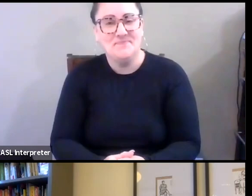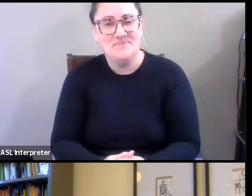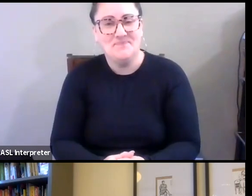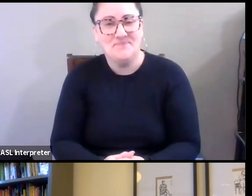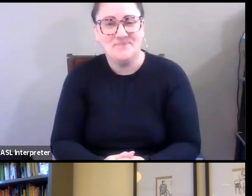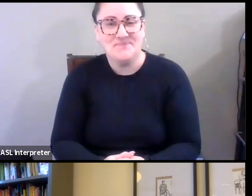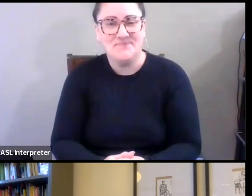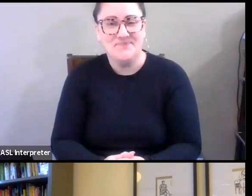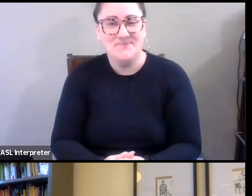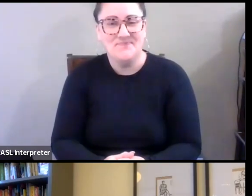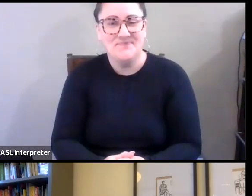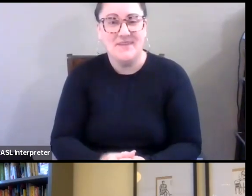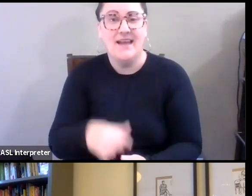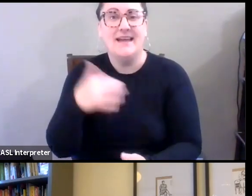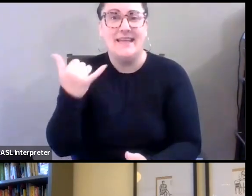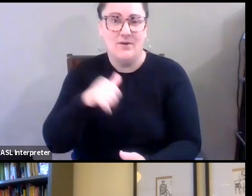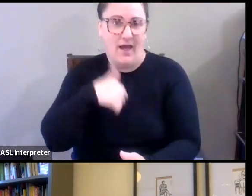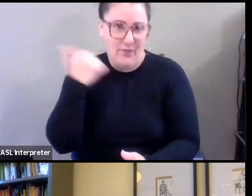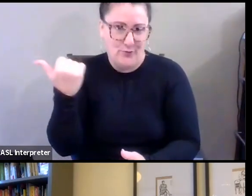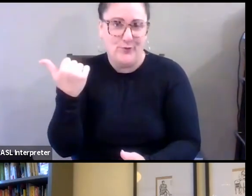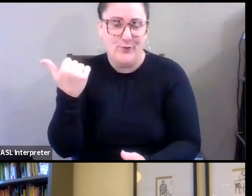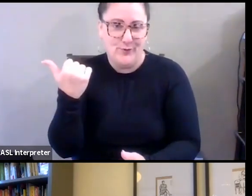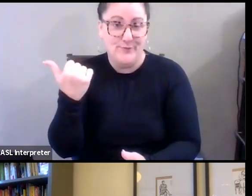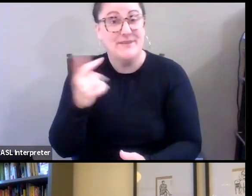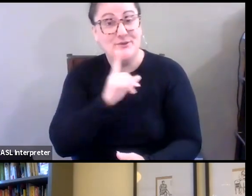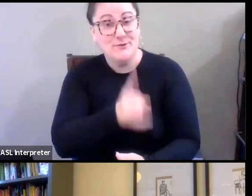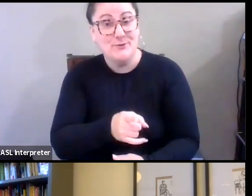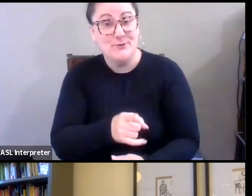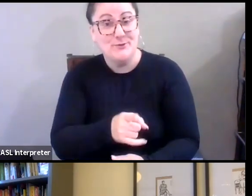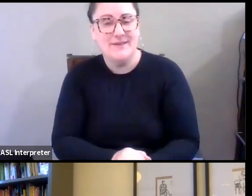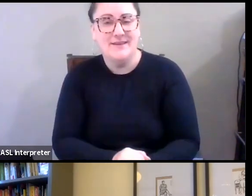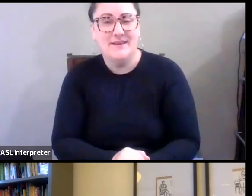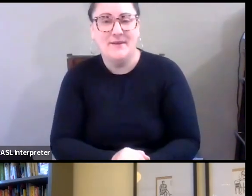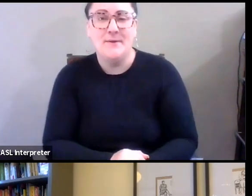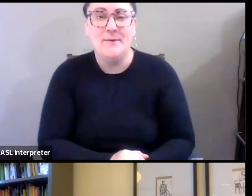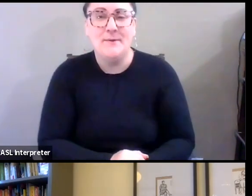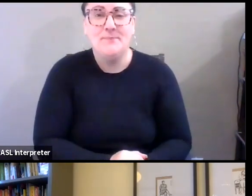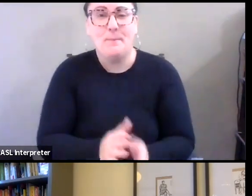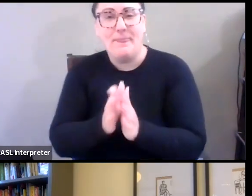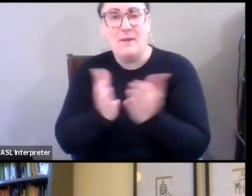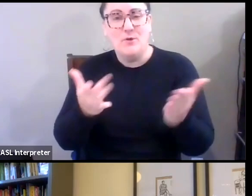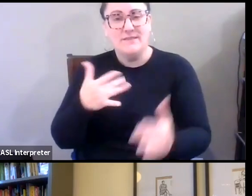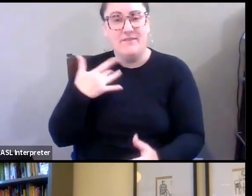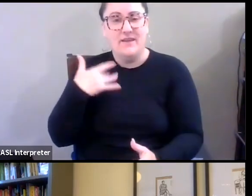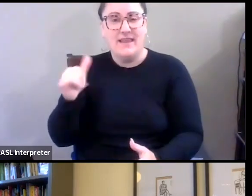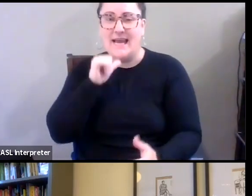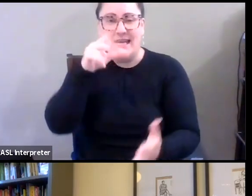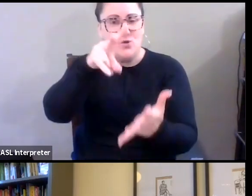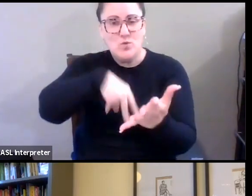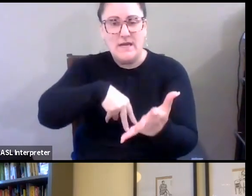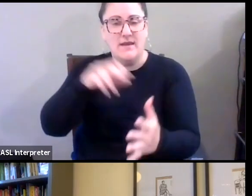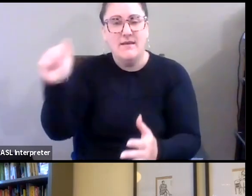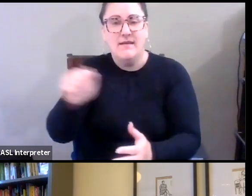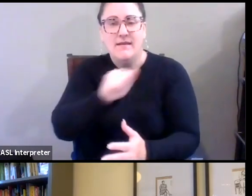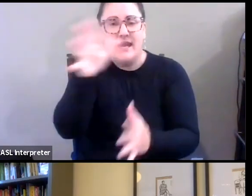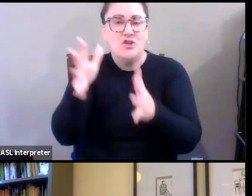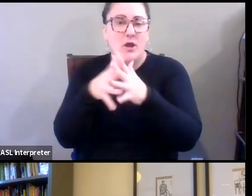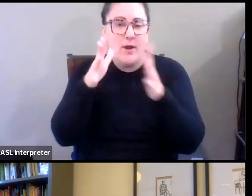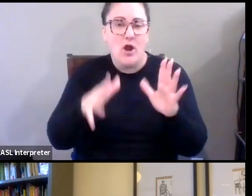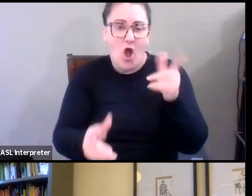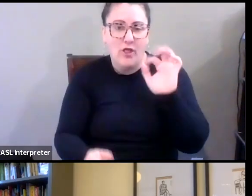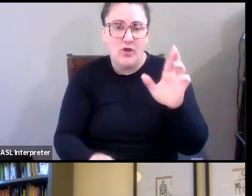yes. But like, here's something else. So true. And even in books, I feel like I didn't read an Asian American author